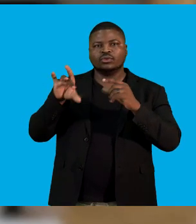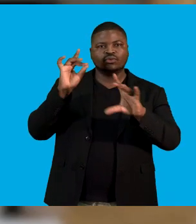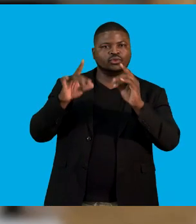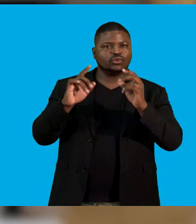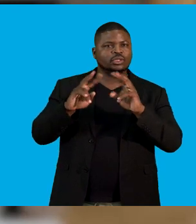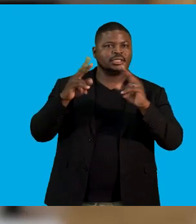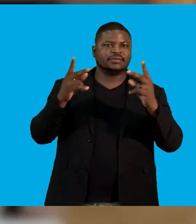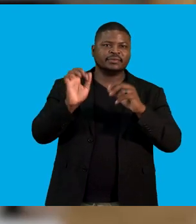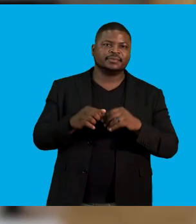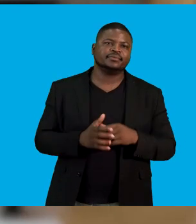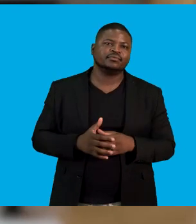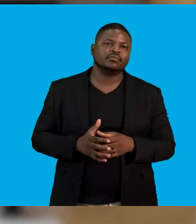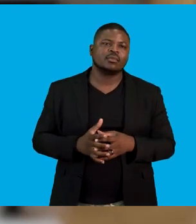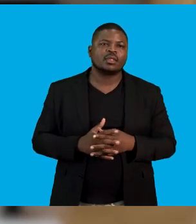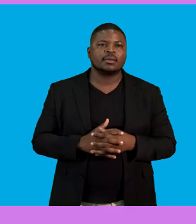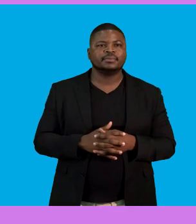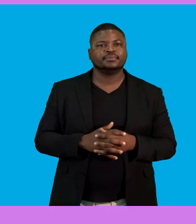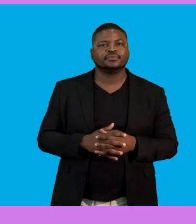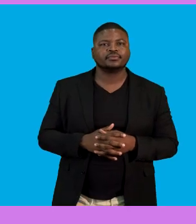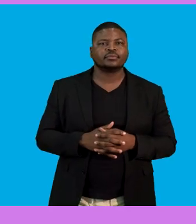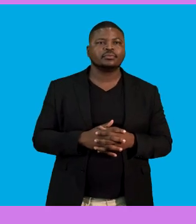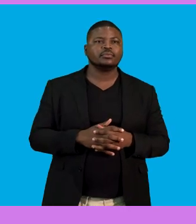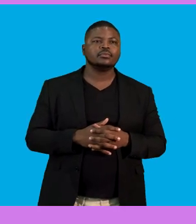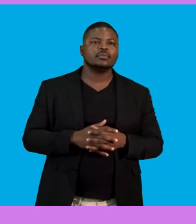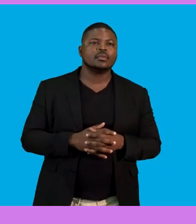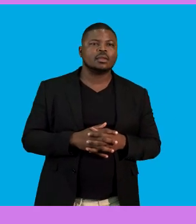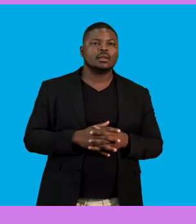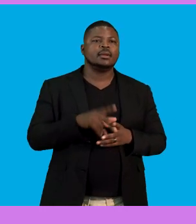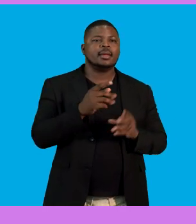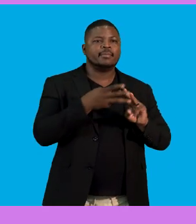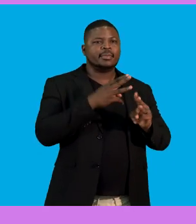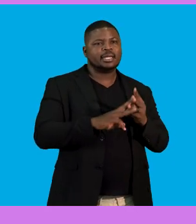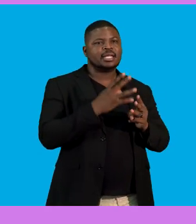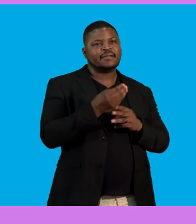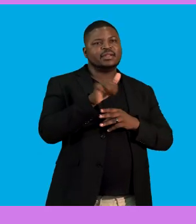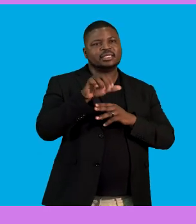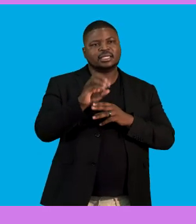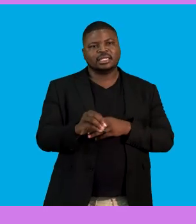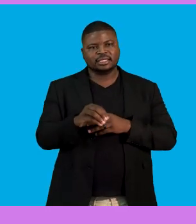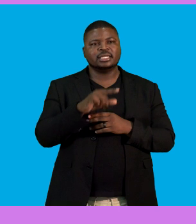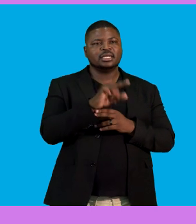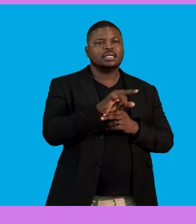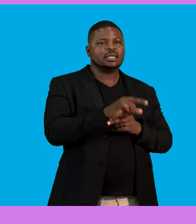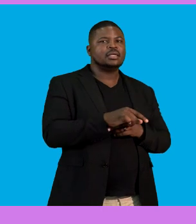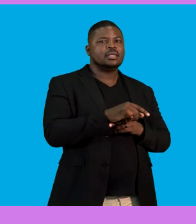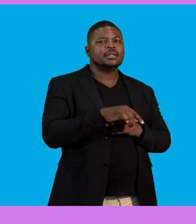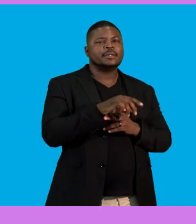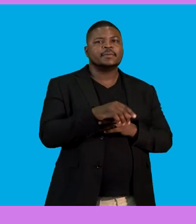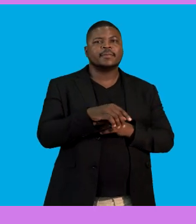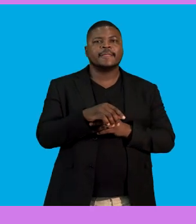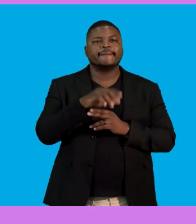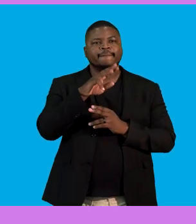of subjects. So we're going to add the learners who are doing maths. There's 60 of them. For maths, there's 60 learners, and for maths lit, we have